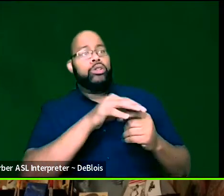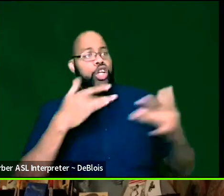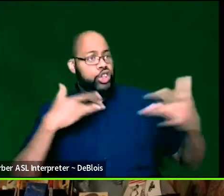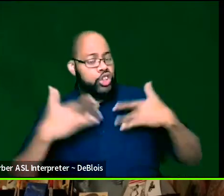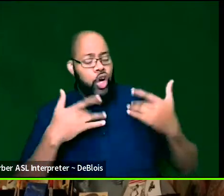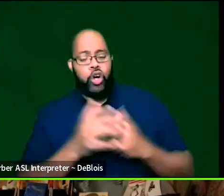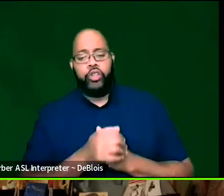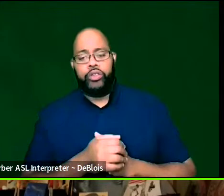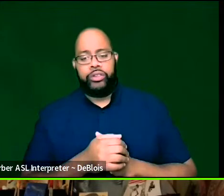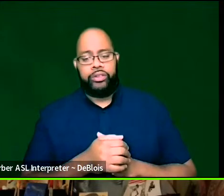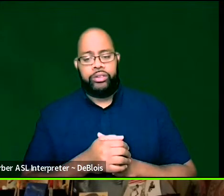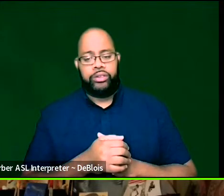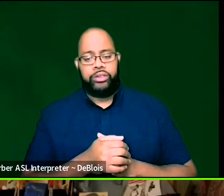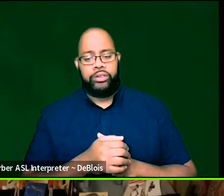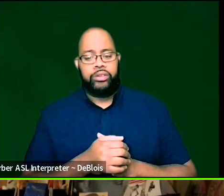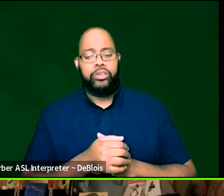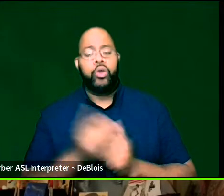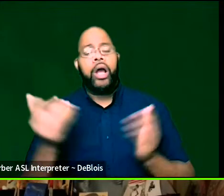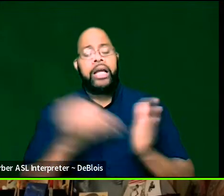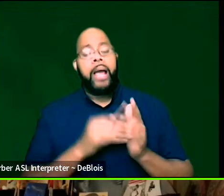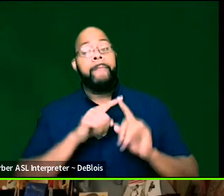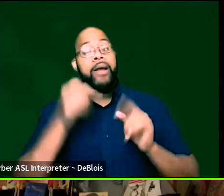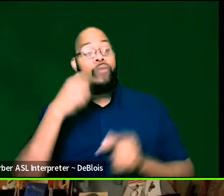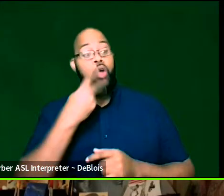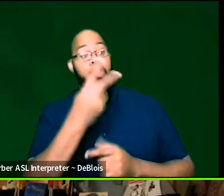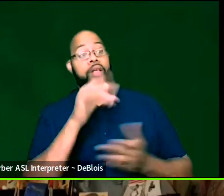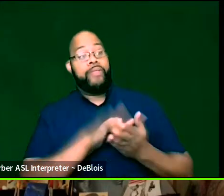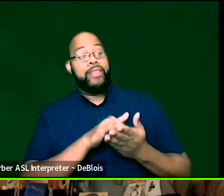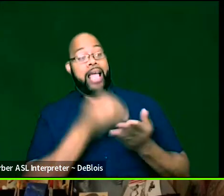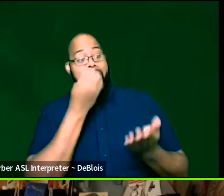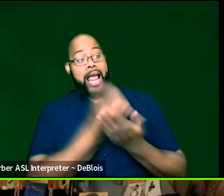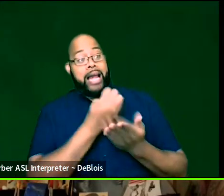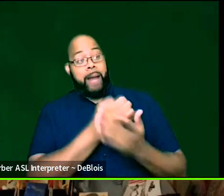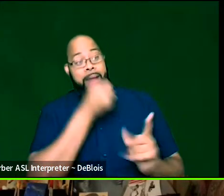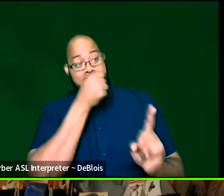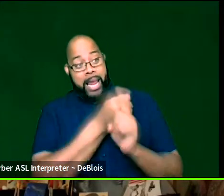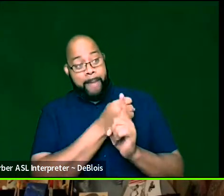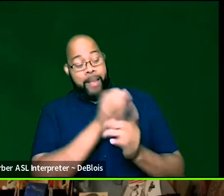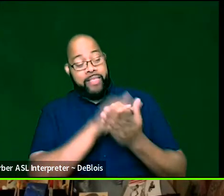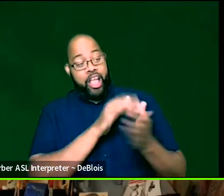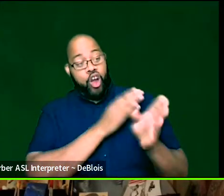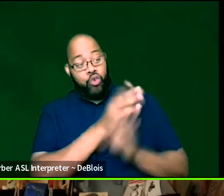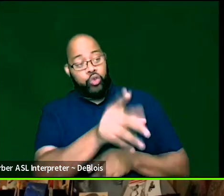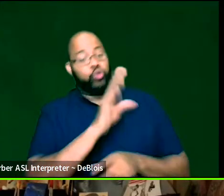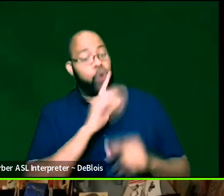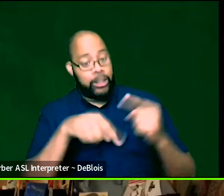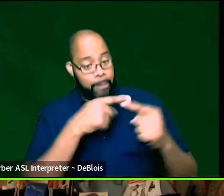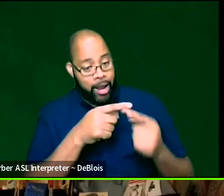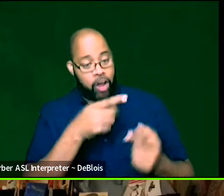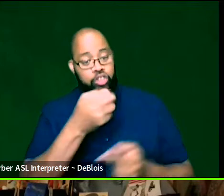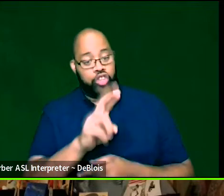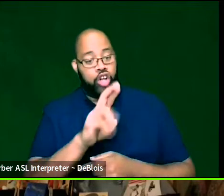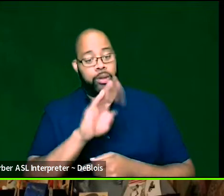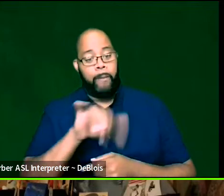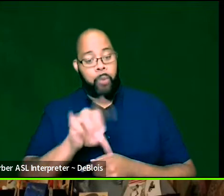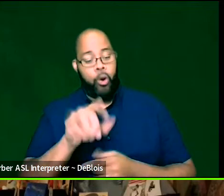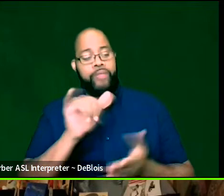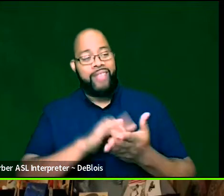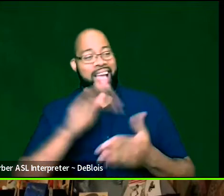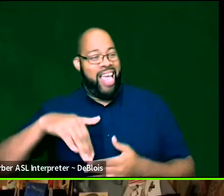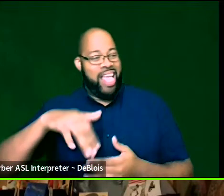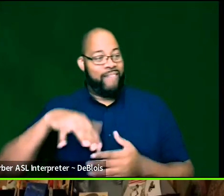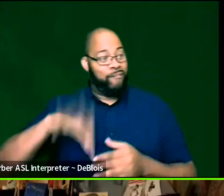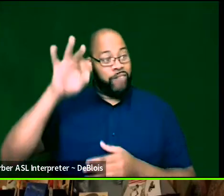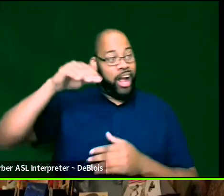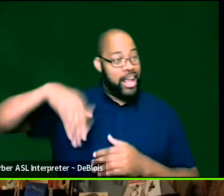district office. So again, but if we look at the economic impact, the careers you talked about, Dr. Boyd, that haven't been